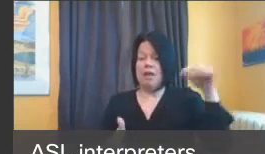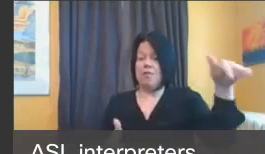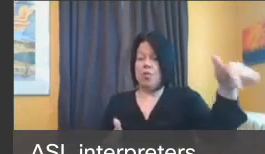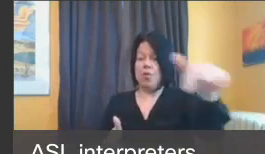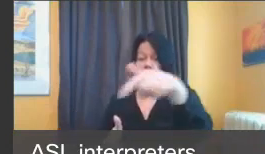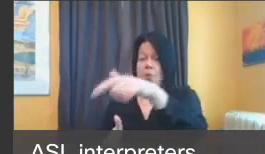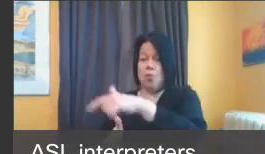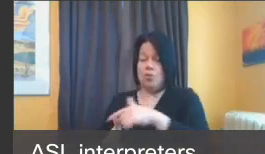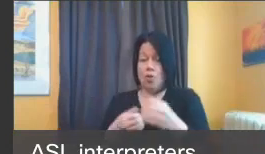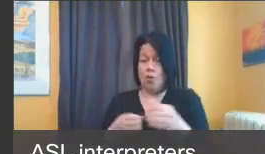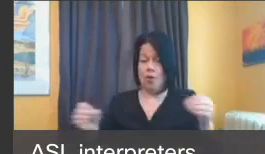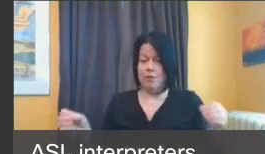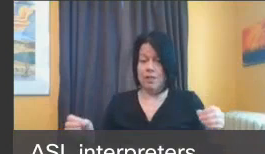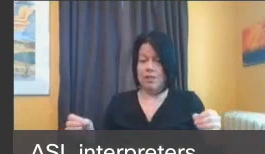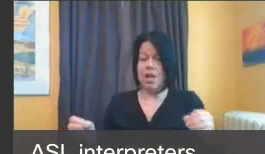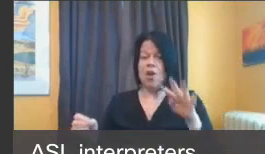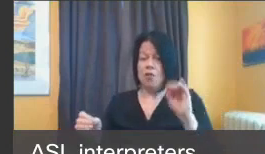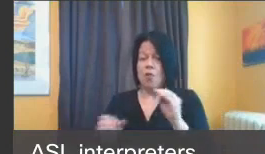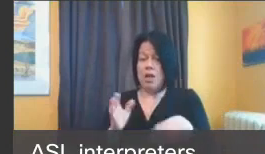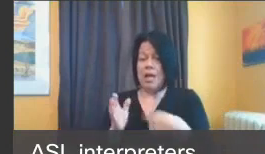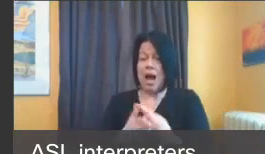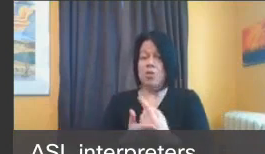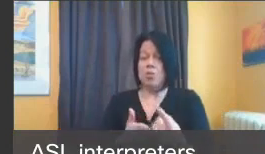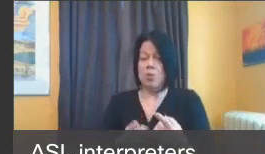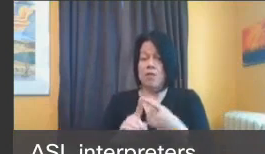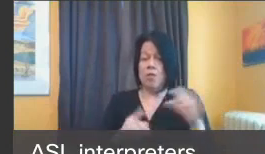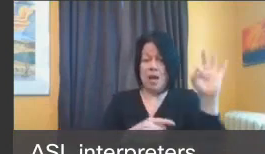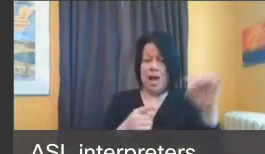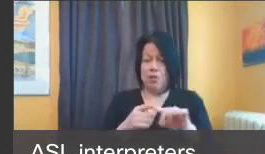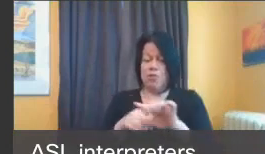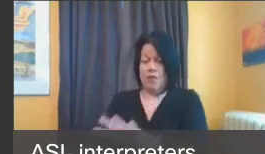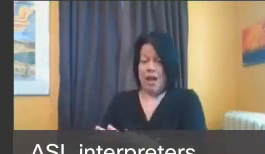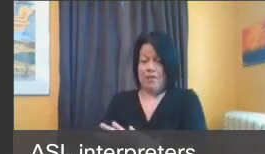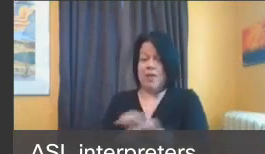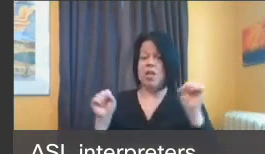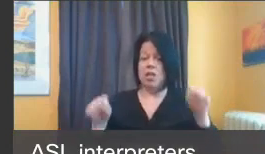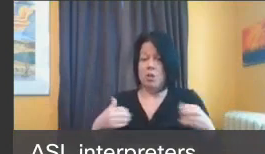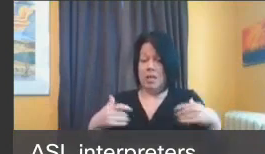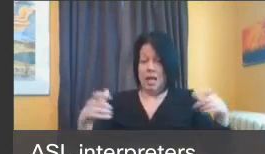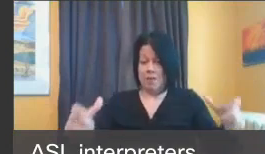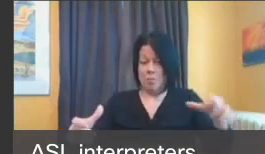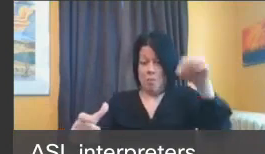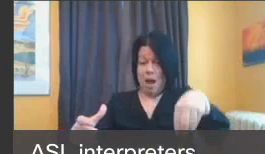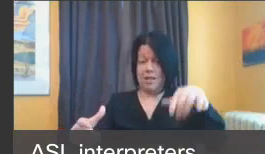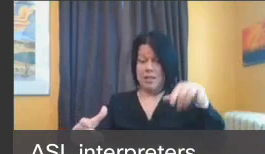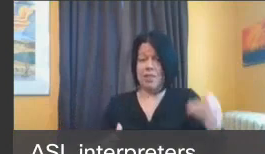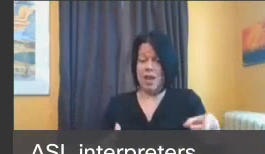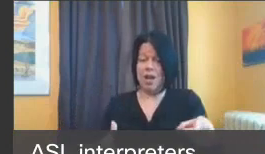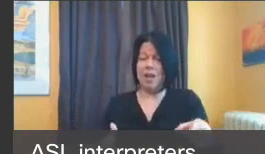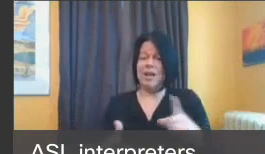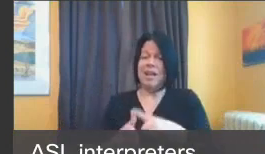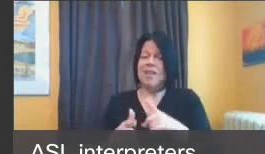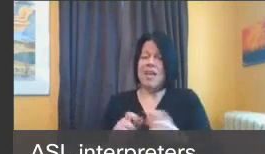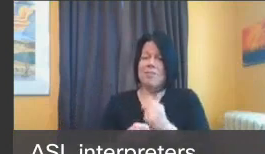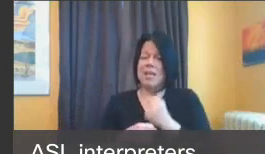staff an office 40 hours a week from the hours of 9 to 5 in order to have a drop box there, then makes the